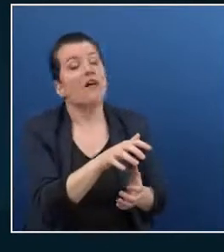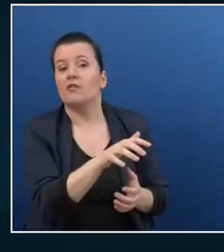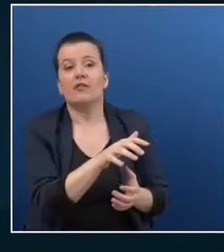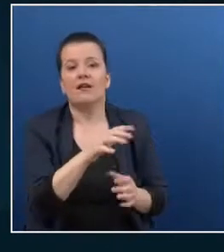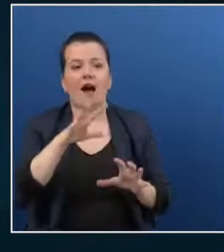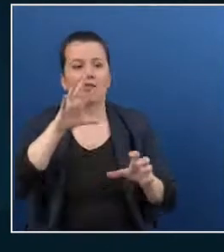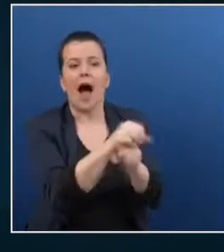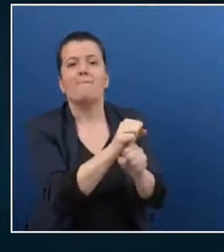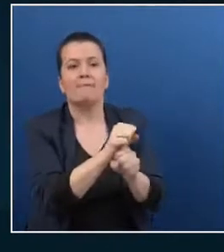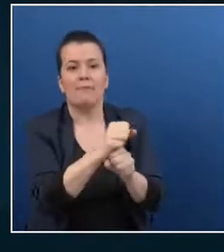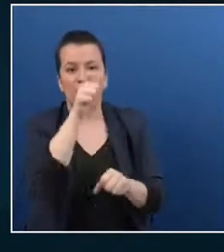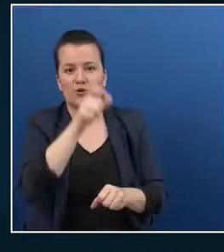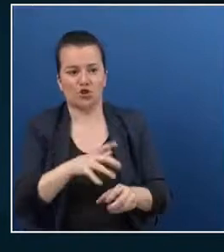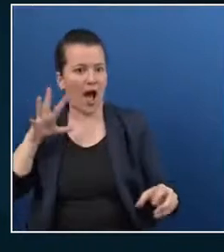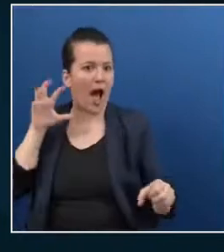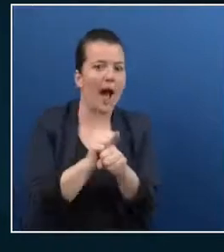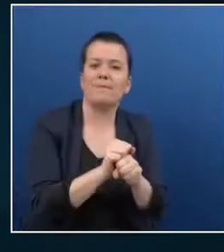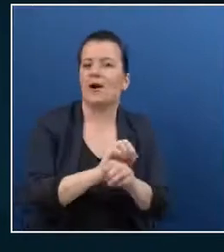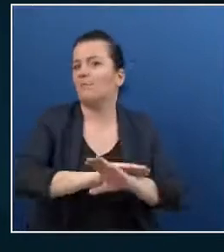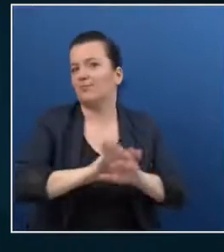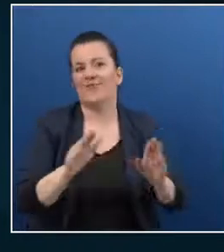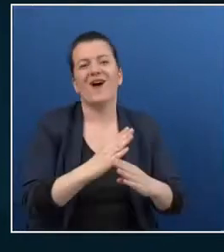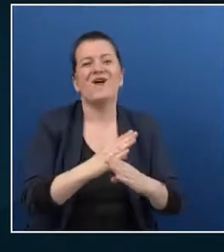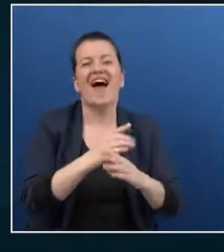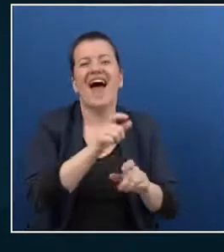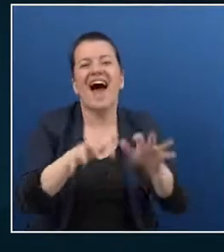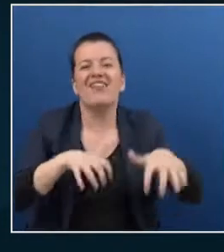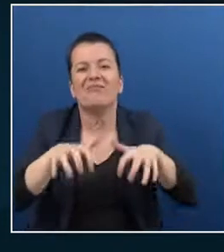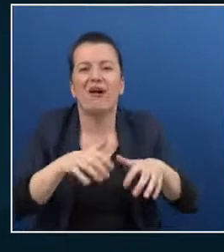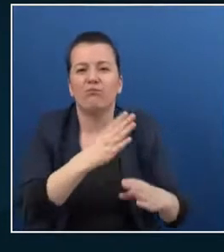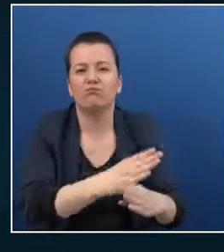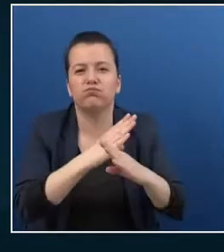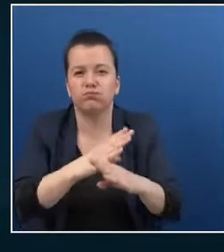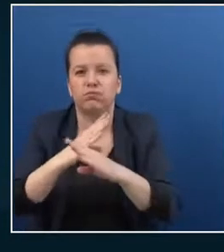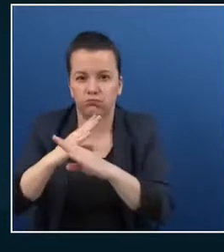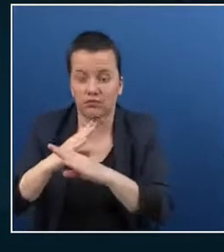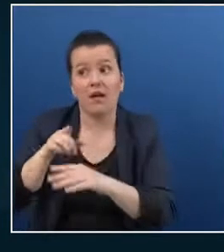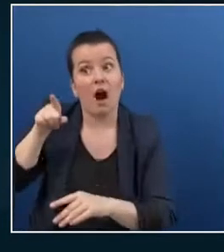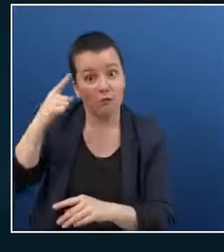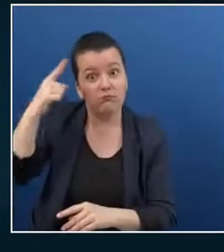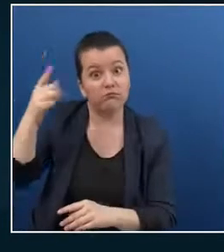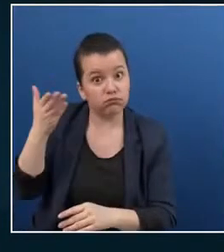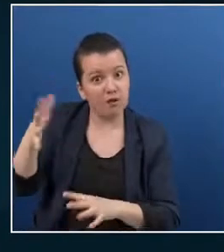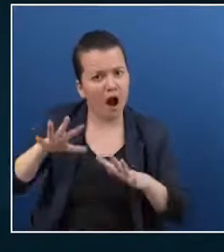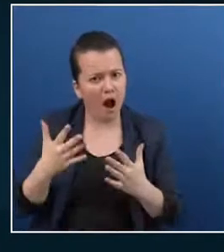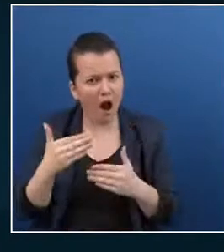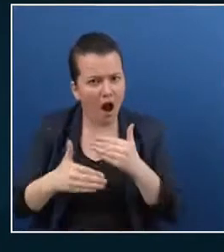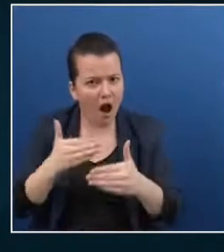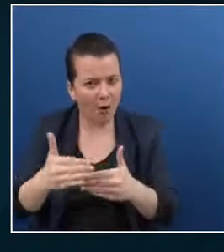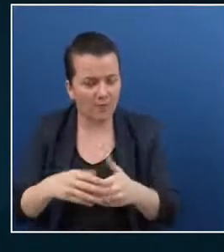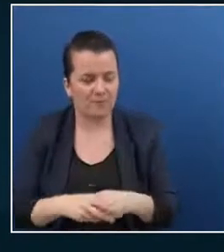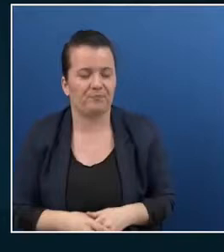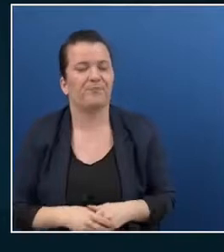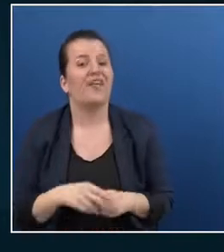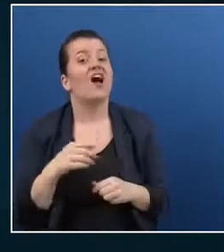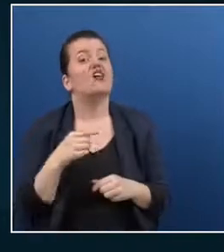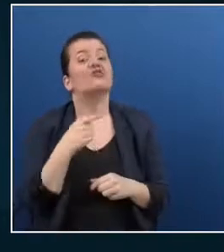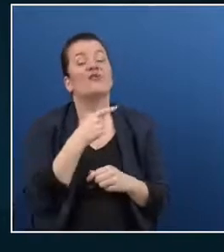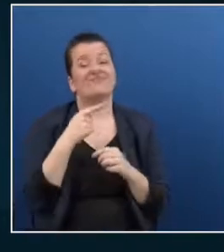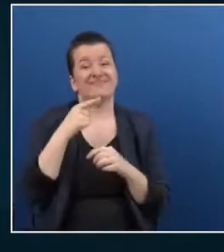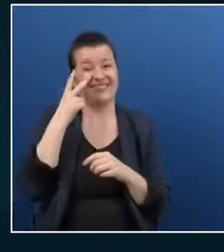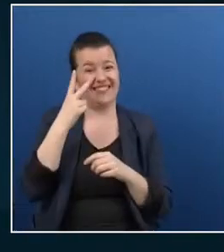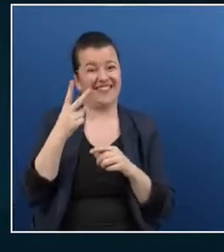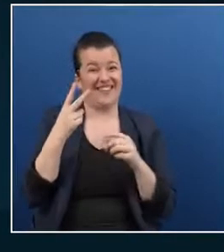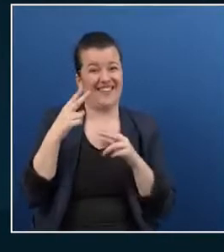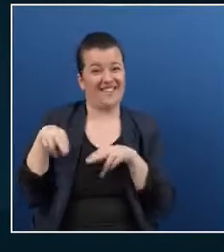cases. And Daisuke, who is in the video, who wound up to be my co-founder of this and the first person I asked